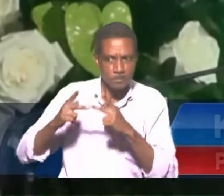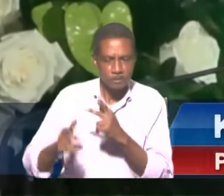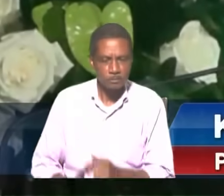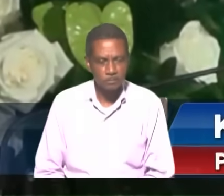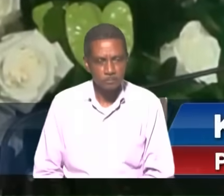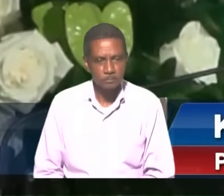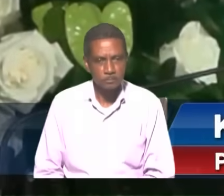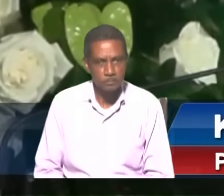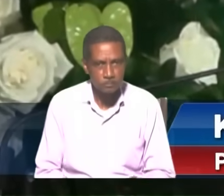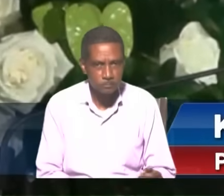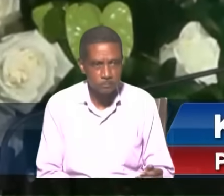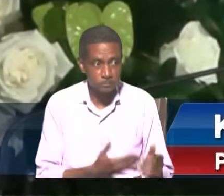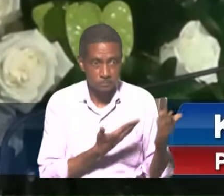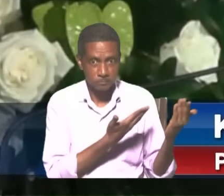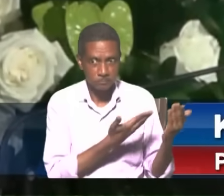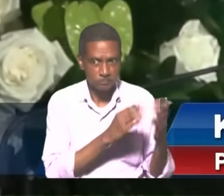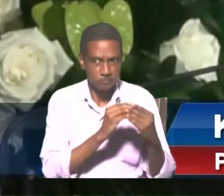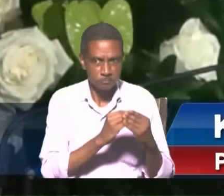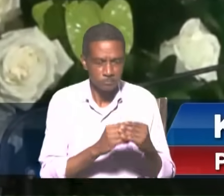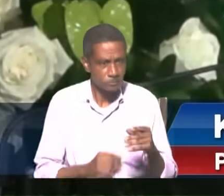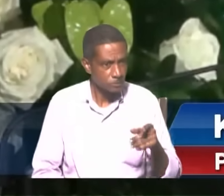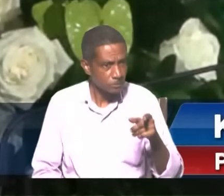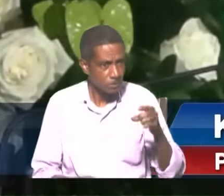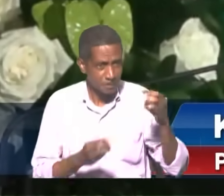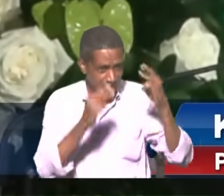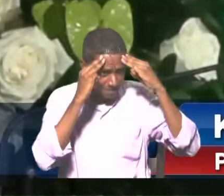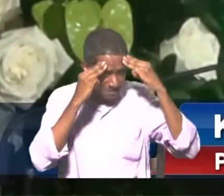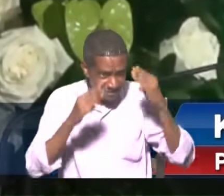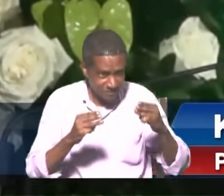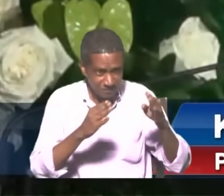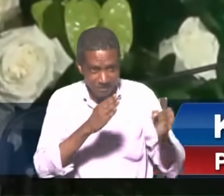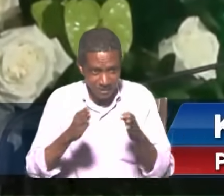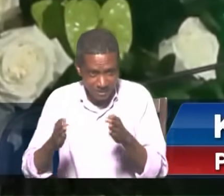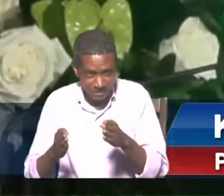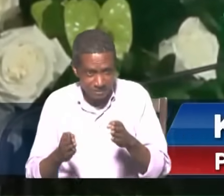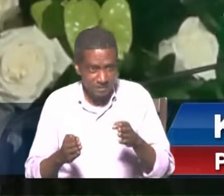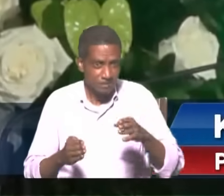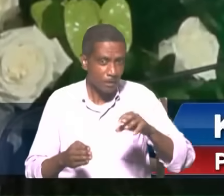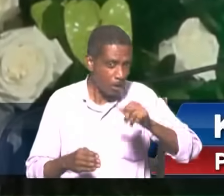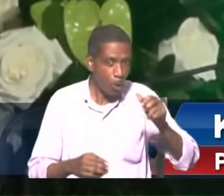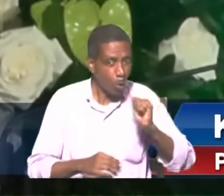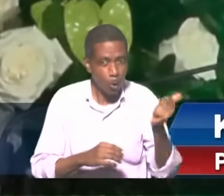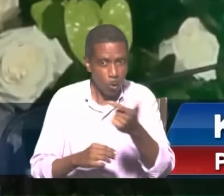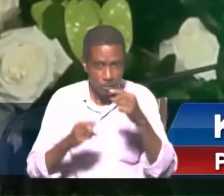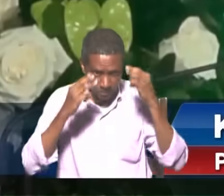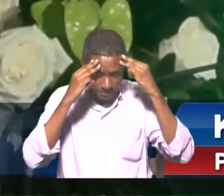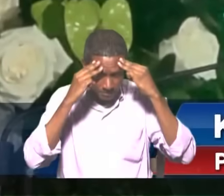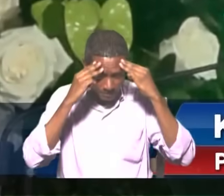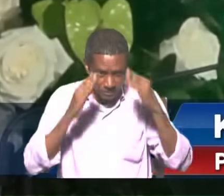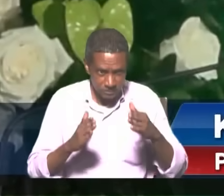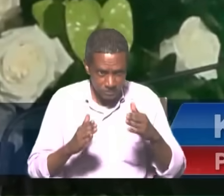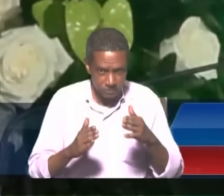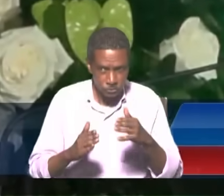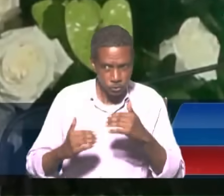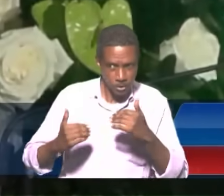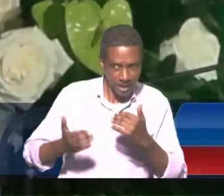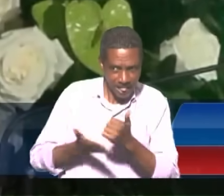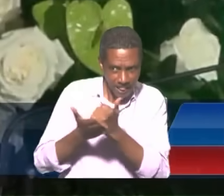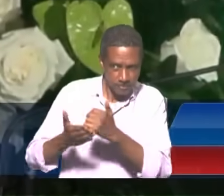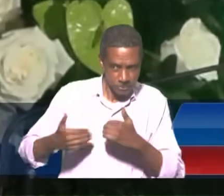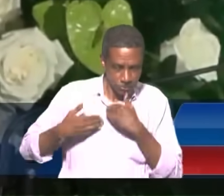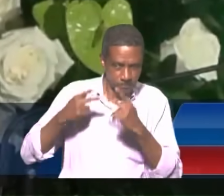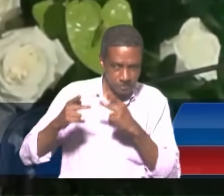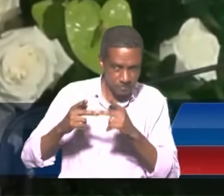of Planning and Minister of Finance and all ministers. Youth development must be at the center of whatever we